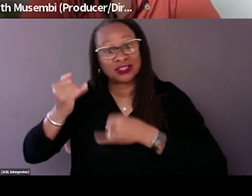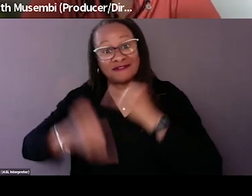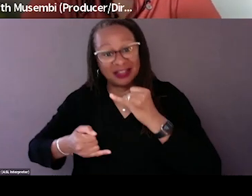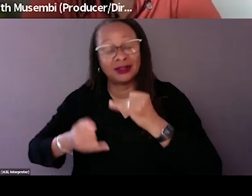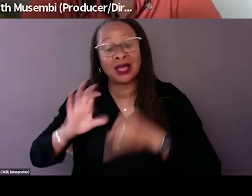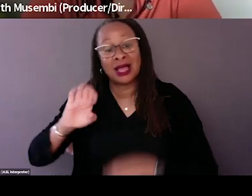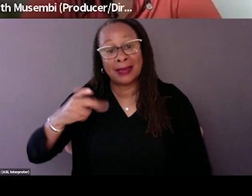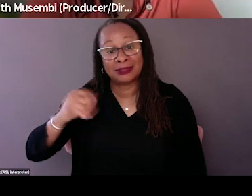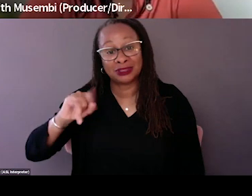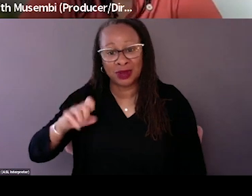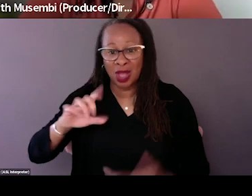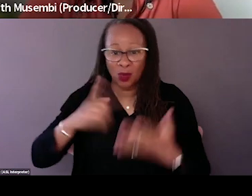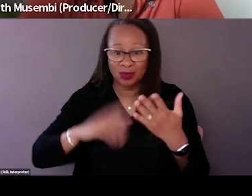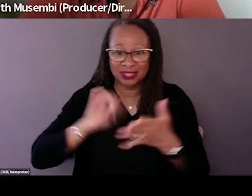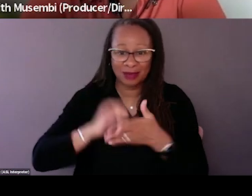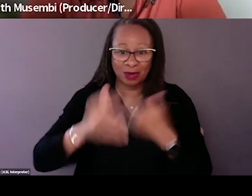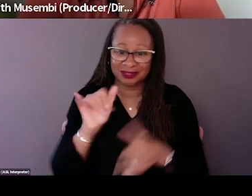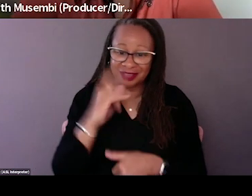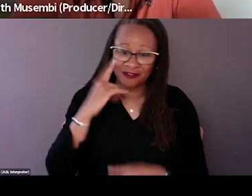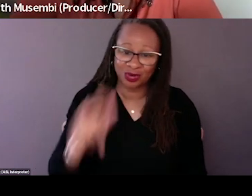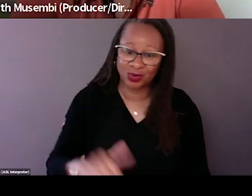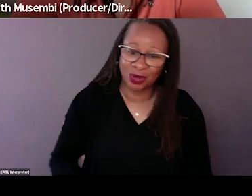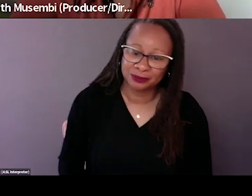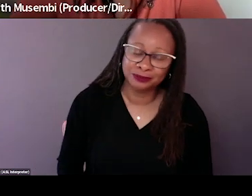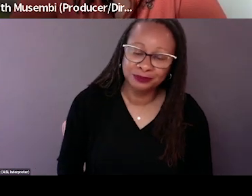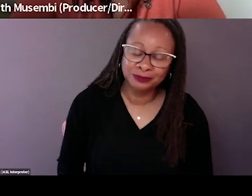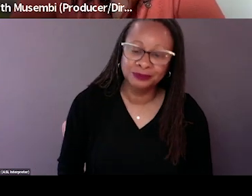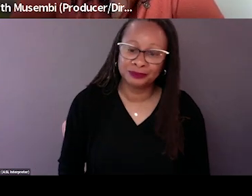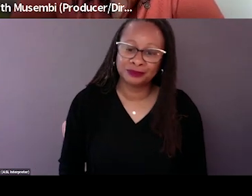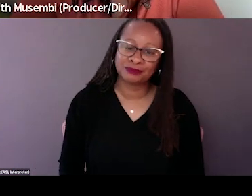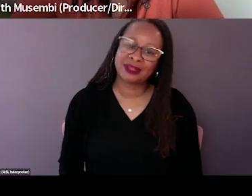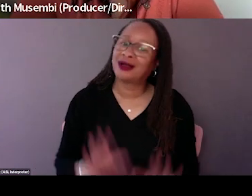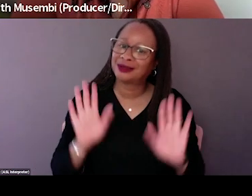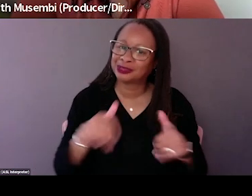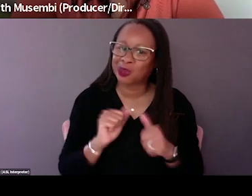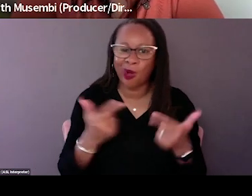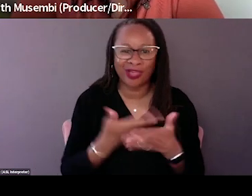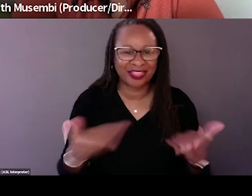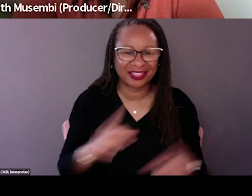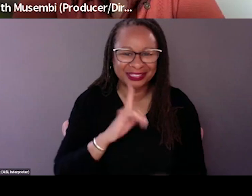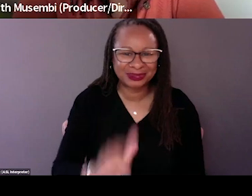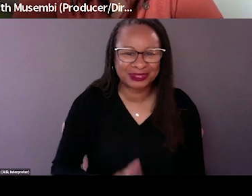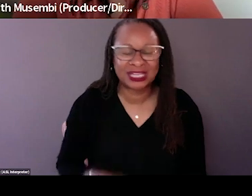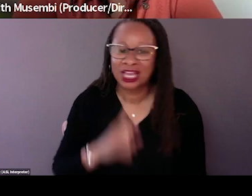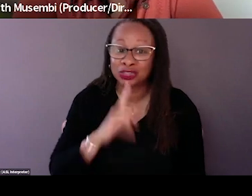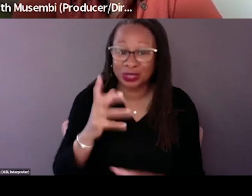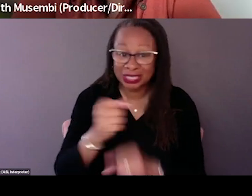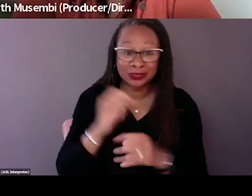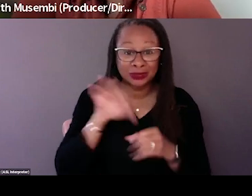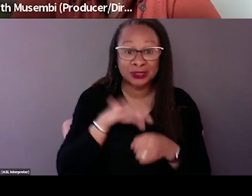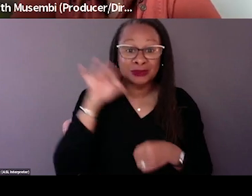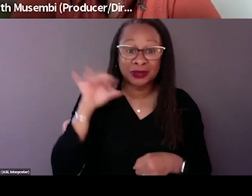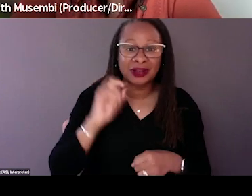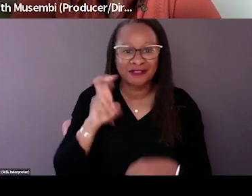you? It was all the things. And I think it captures the spirit of the journey,